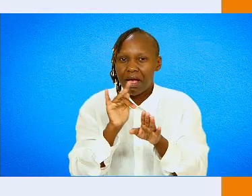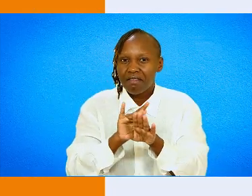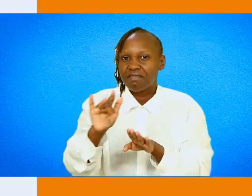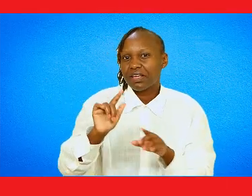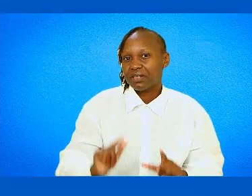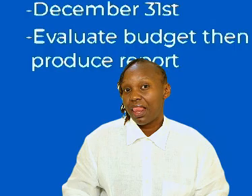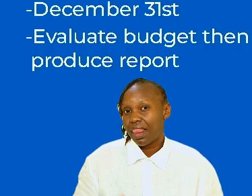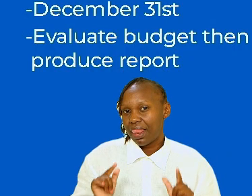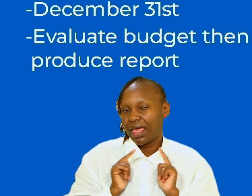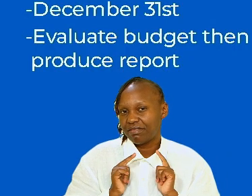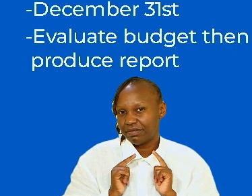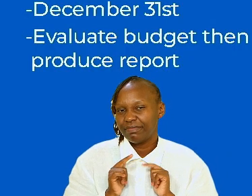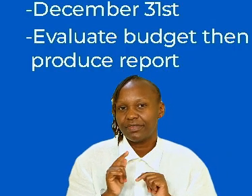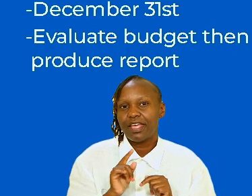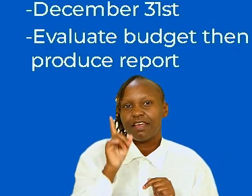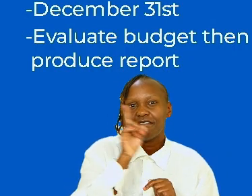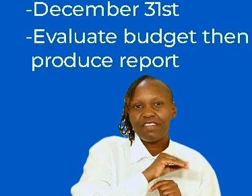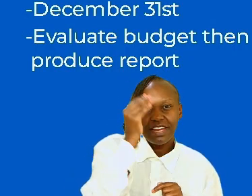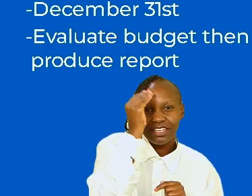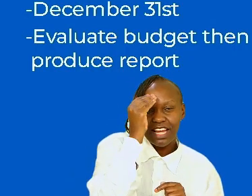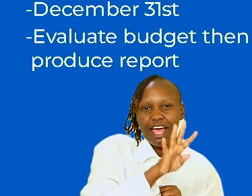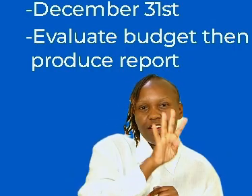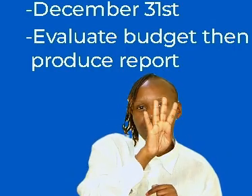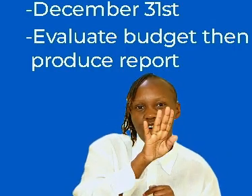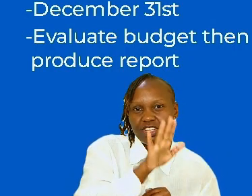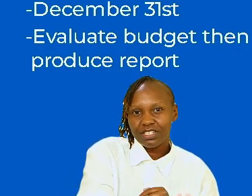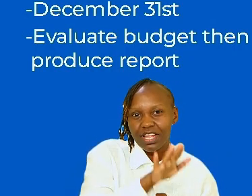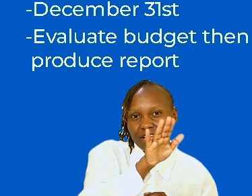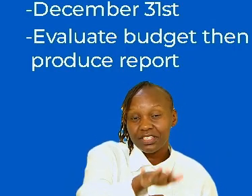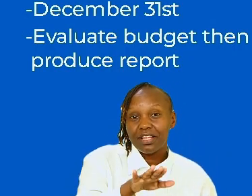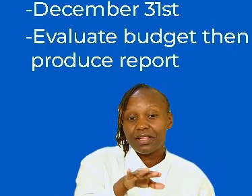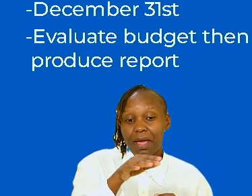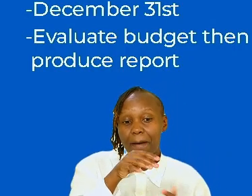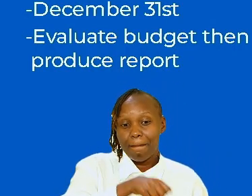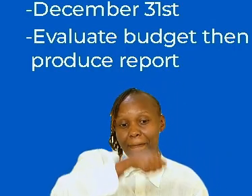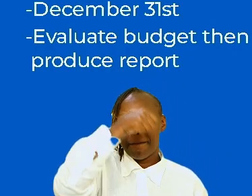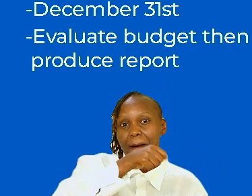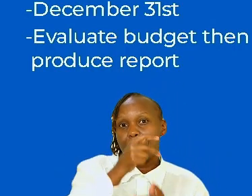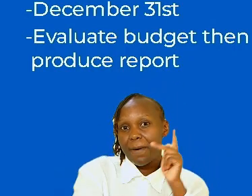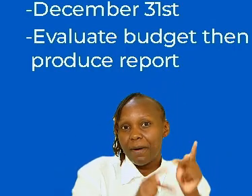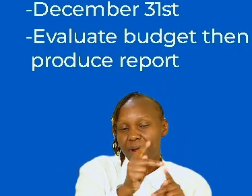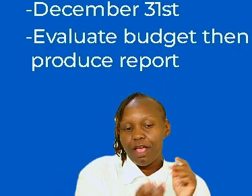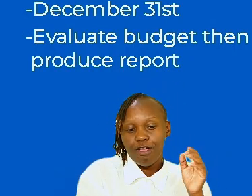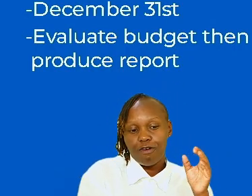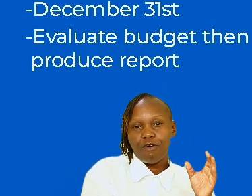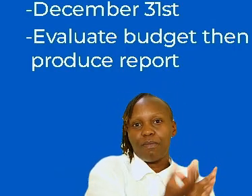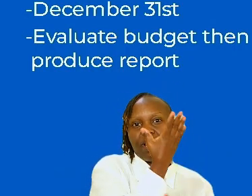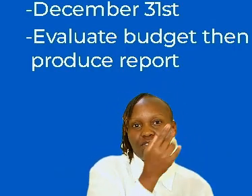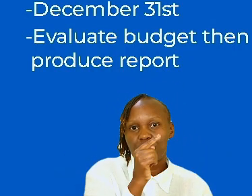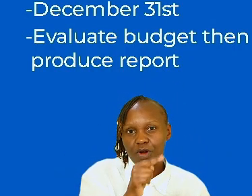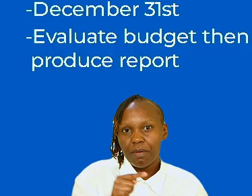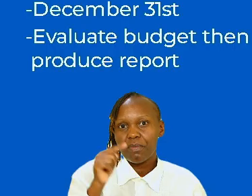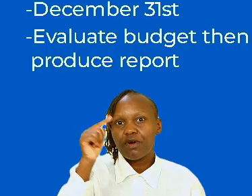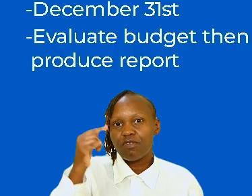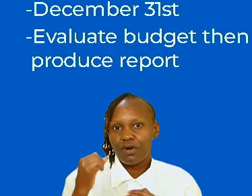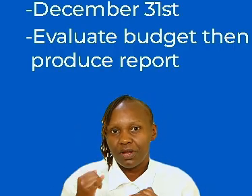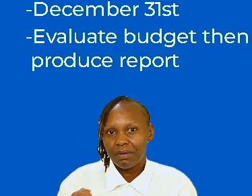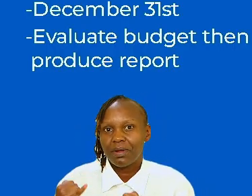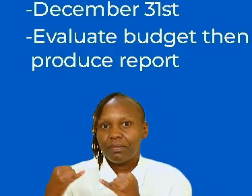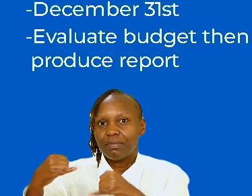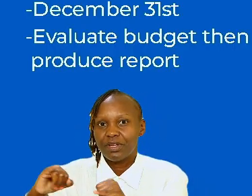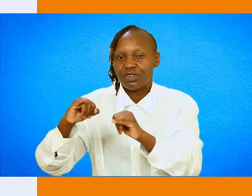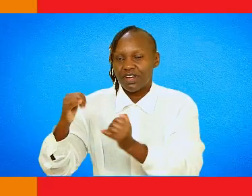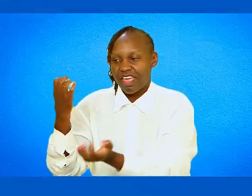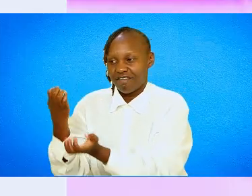far, we've learned about the four main stages of budget process: formulation, approval, implementation,